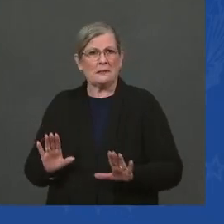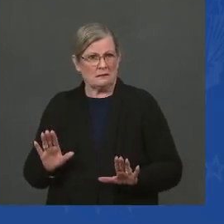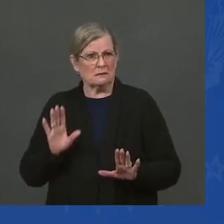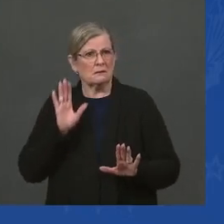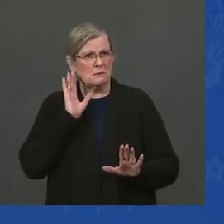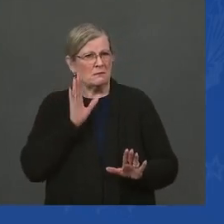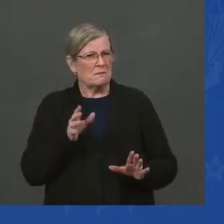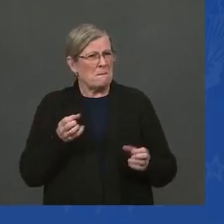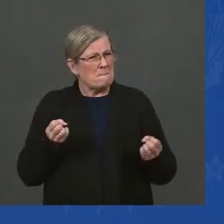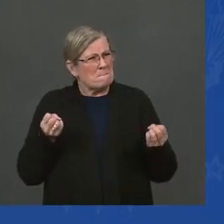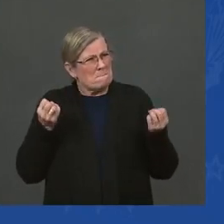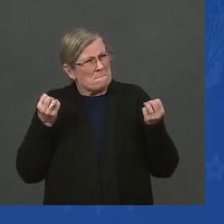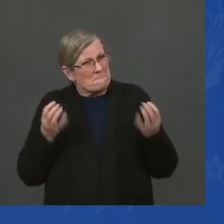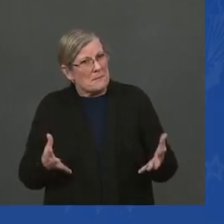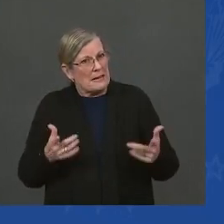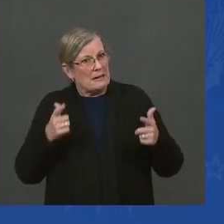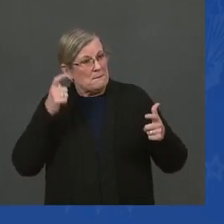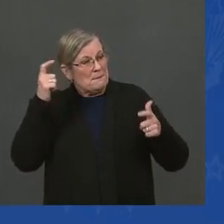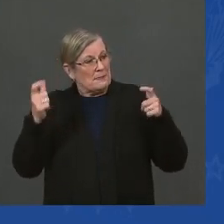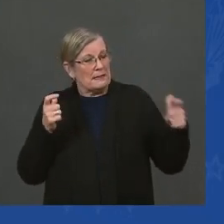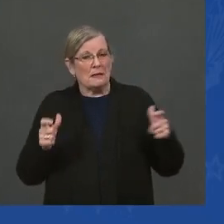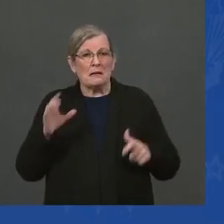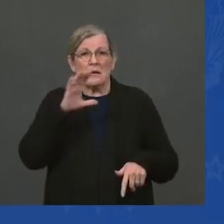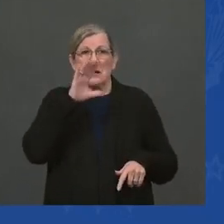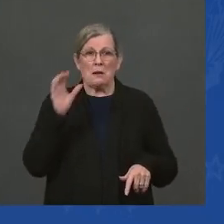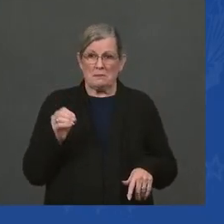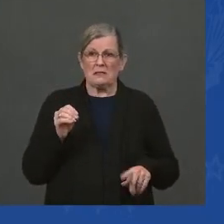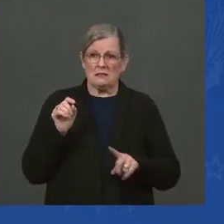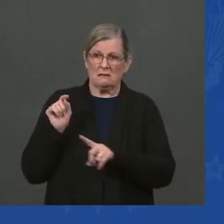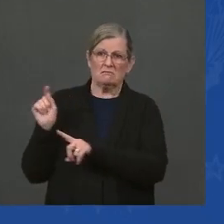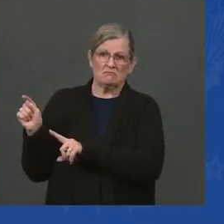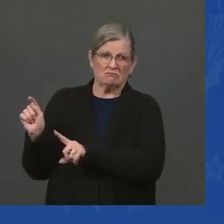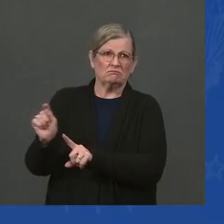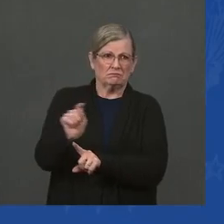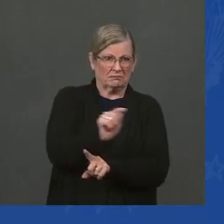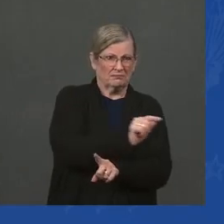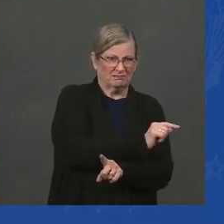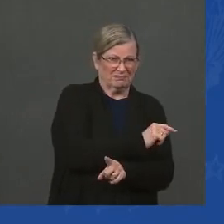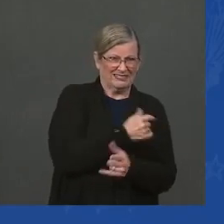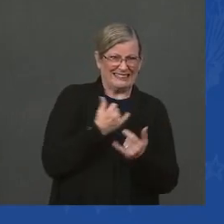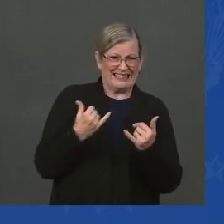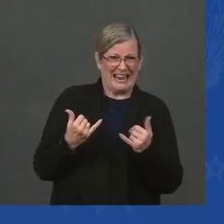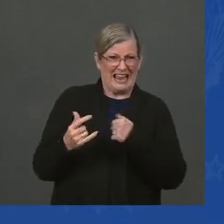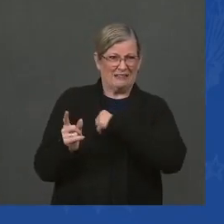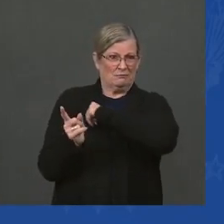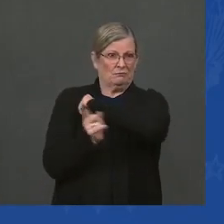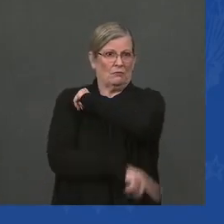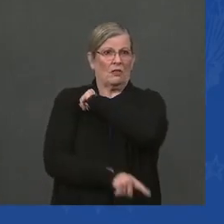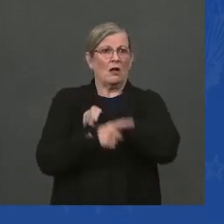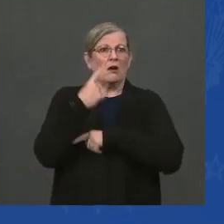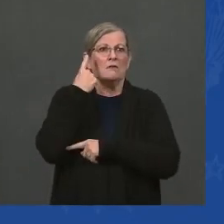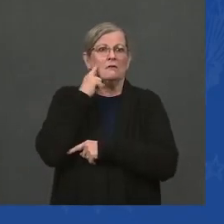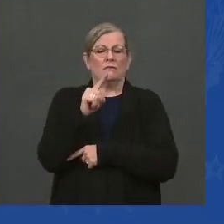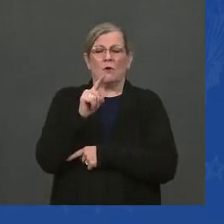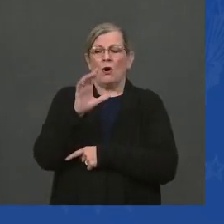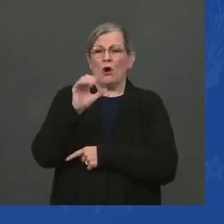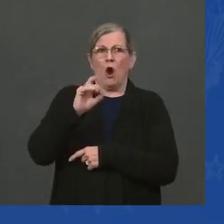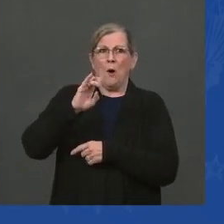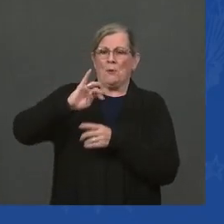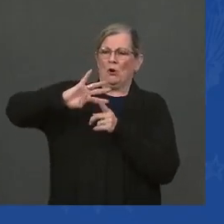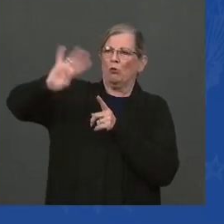price of carbon. It matters. So things are changing. We just have the right stewardship and